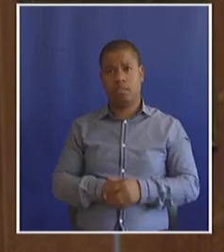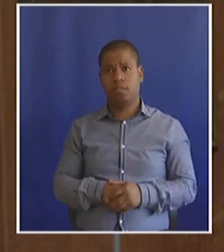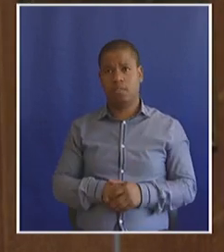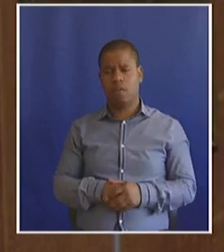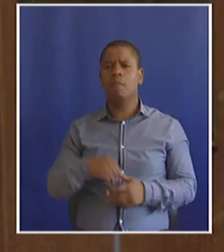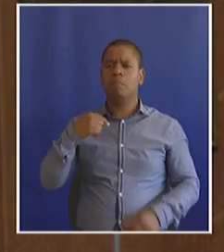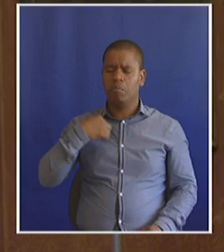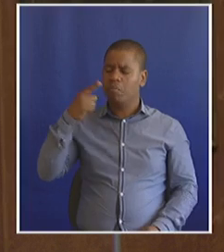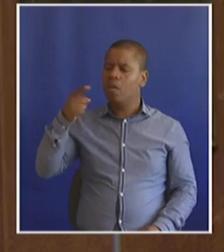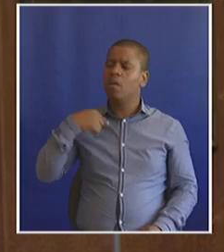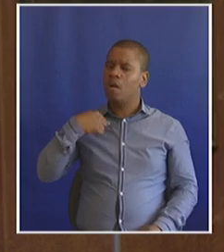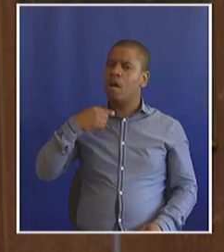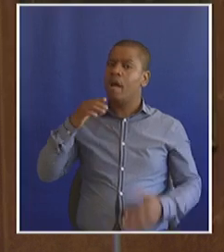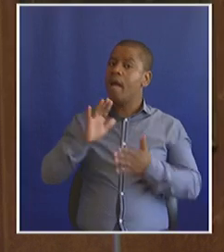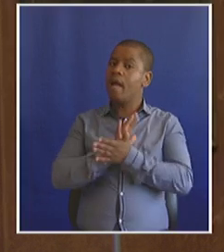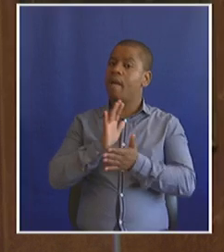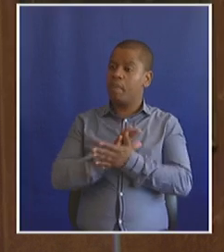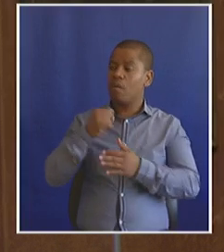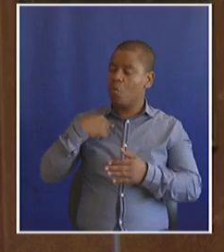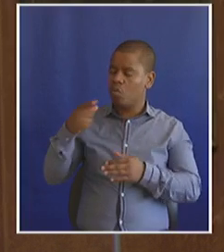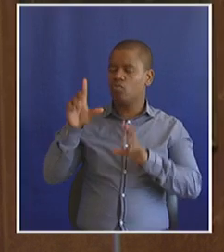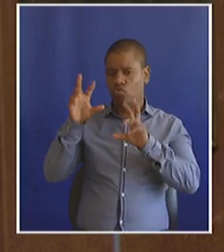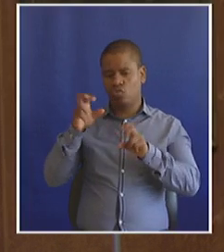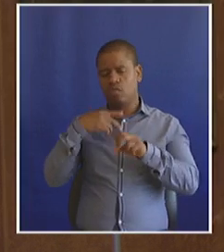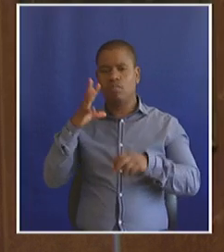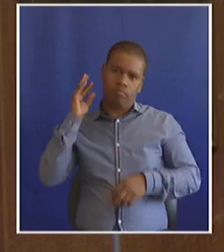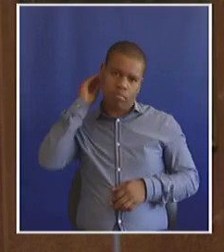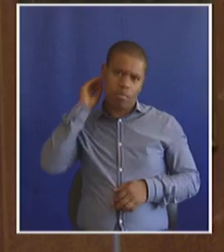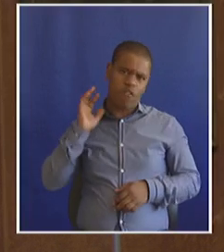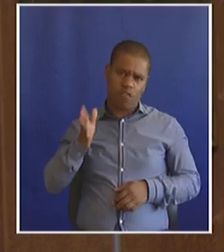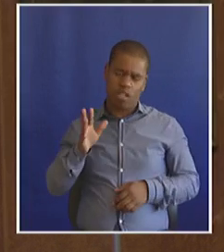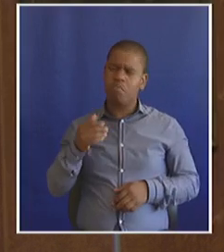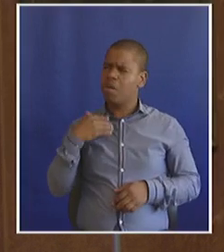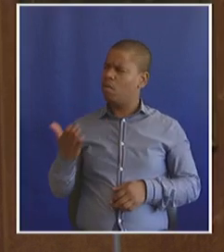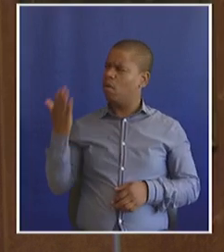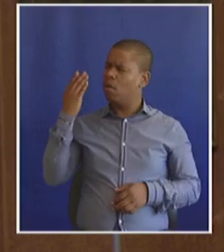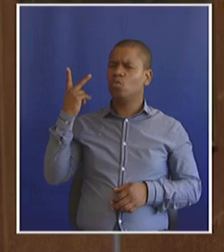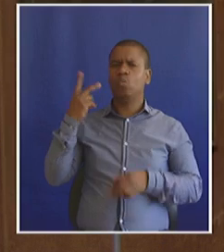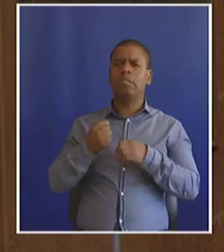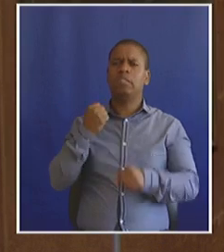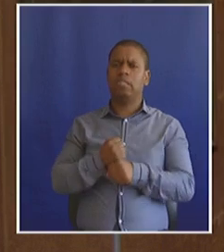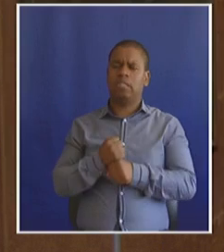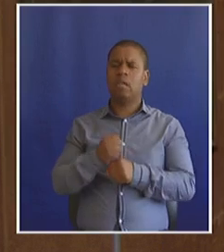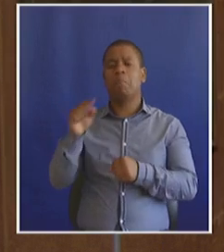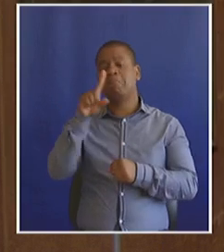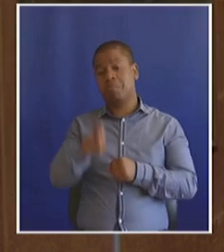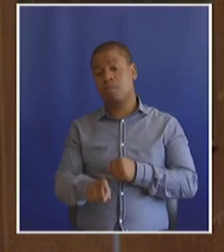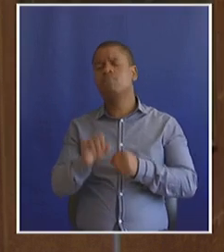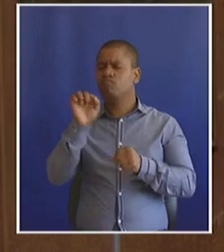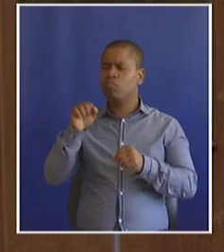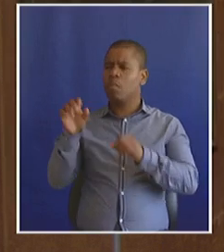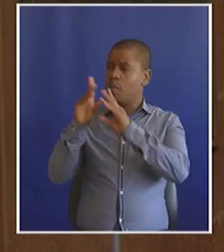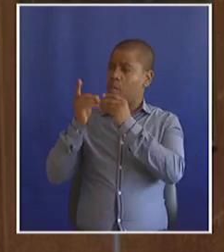was acknowledged, since I have been asking this question for the last 2 years already. Will the department have a